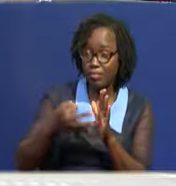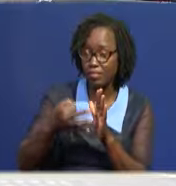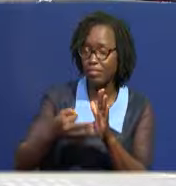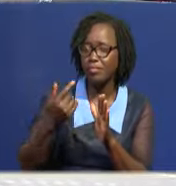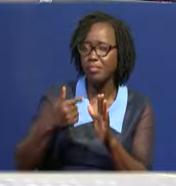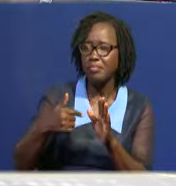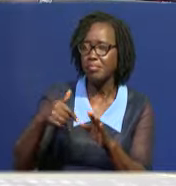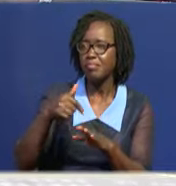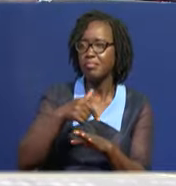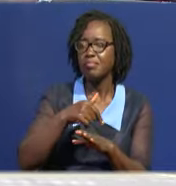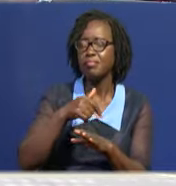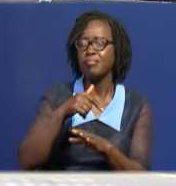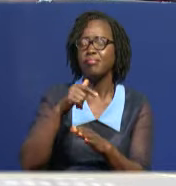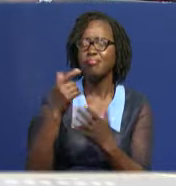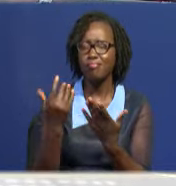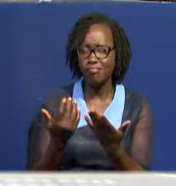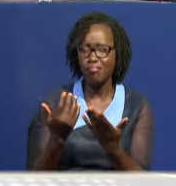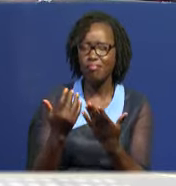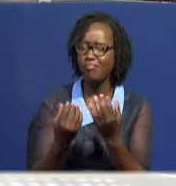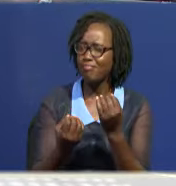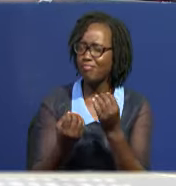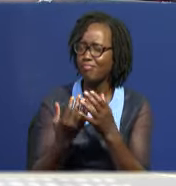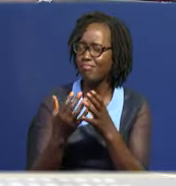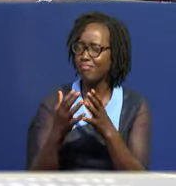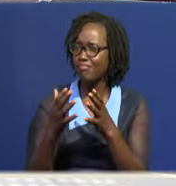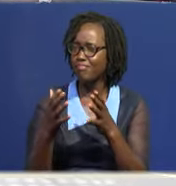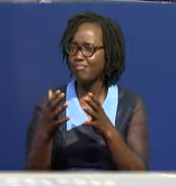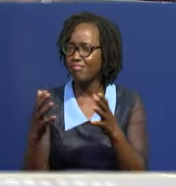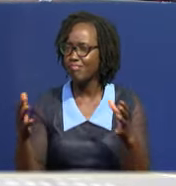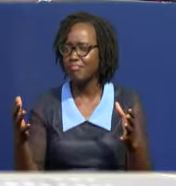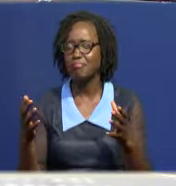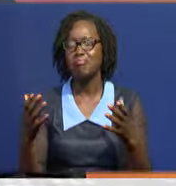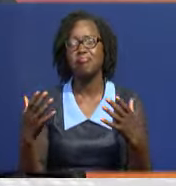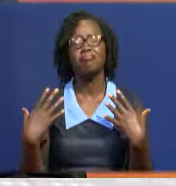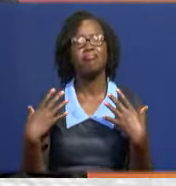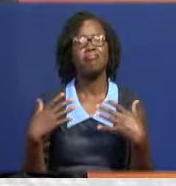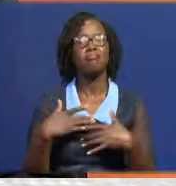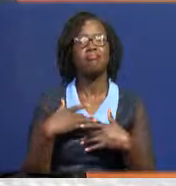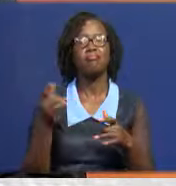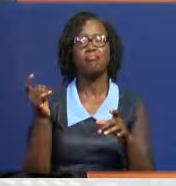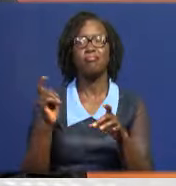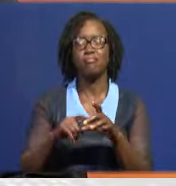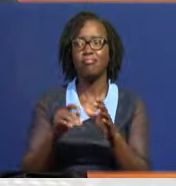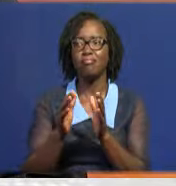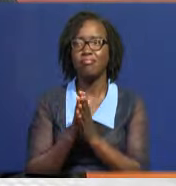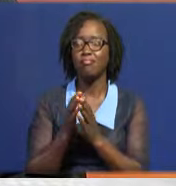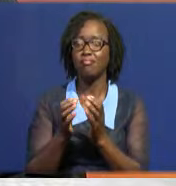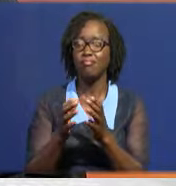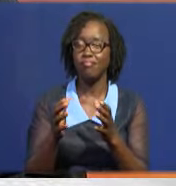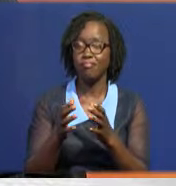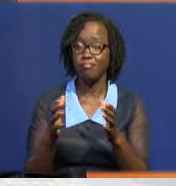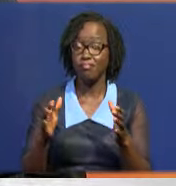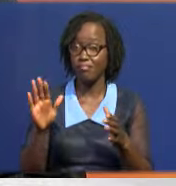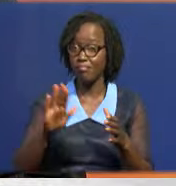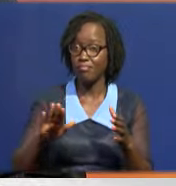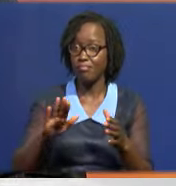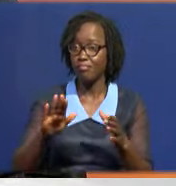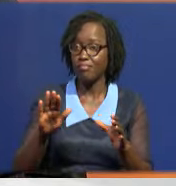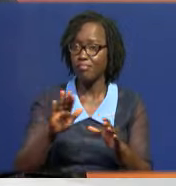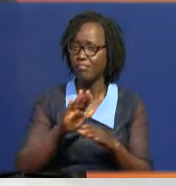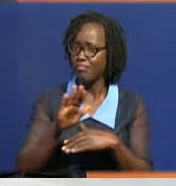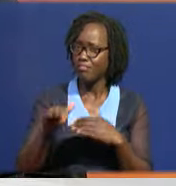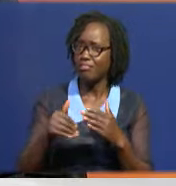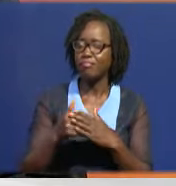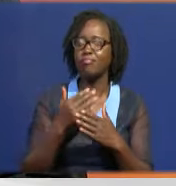space, and so many young people are interested to operate within this particular space, and it's a growing area that everyone needs to